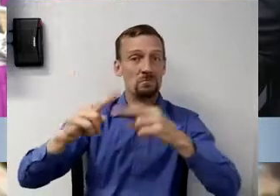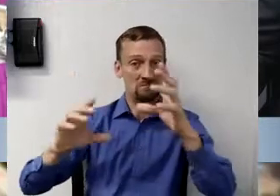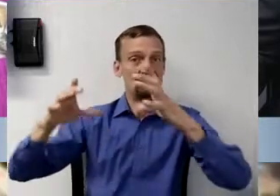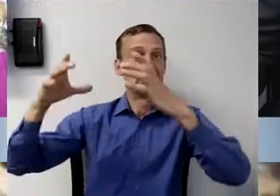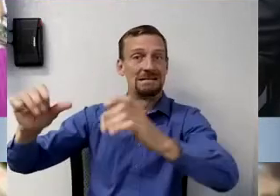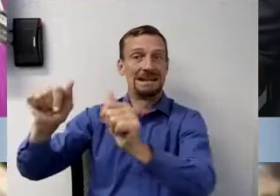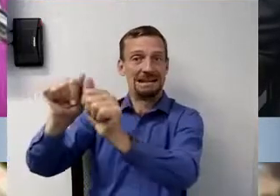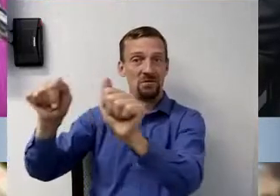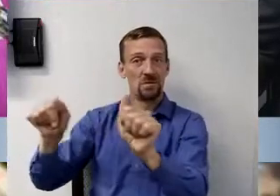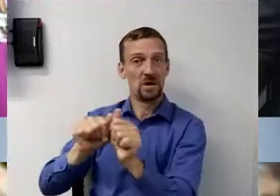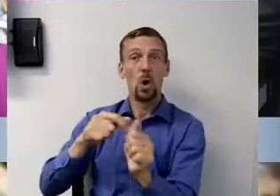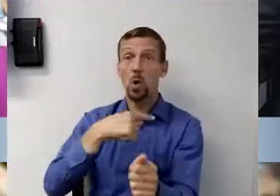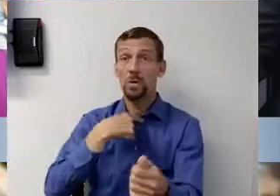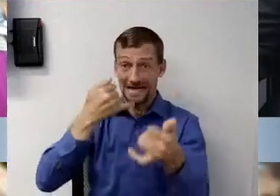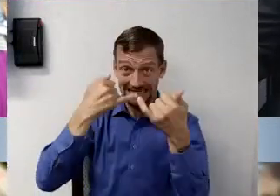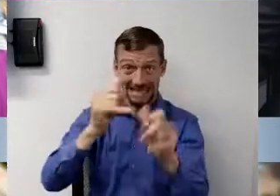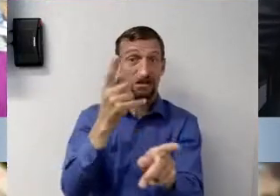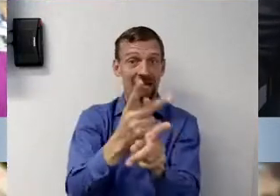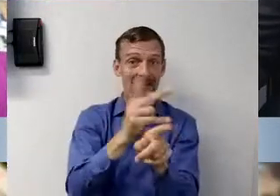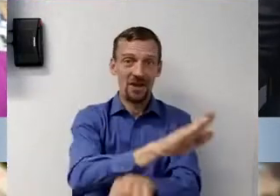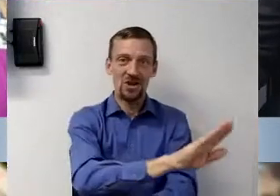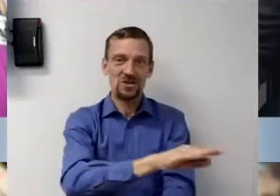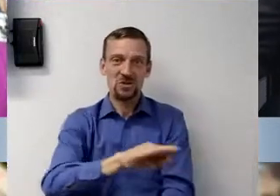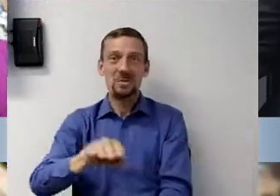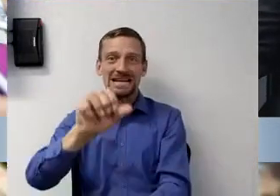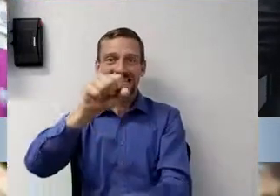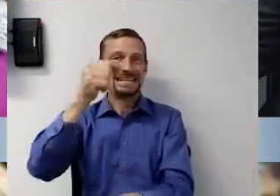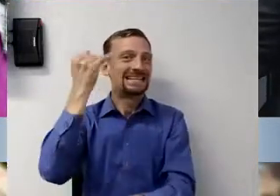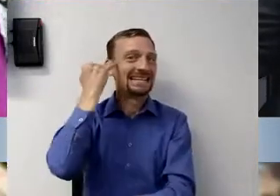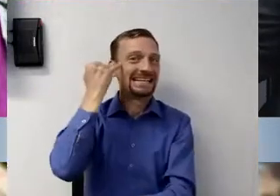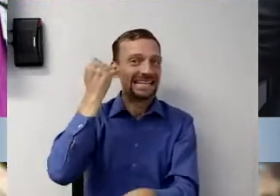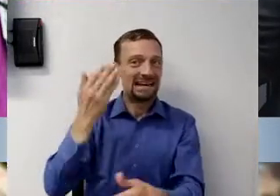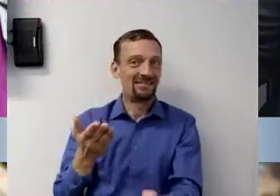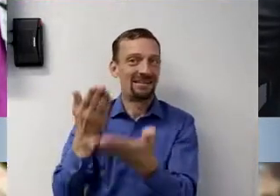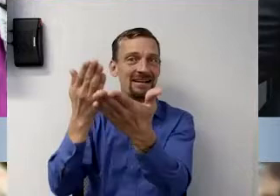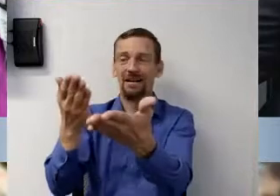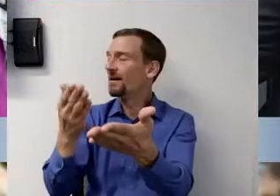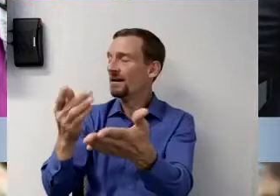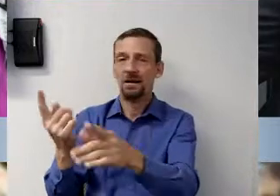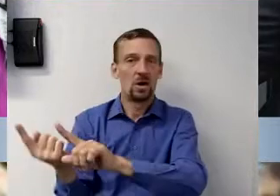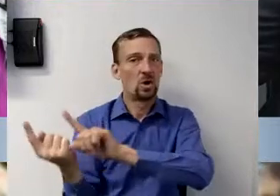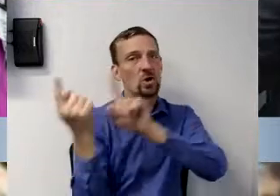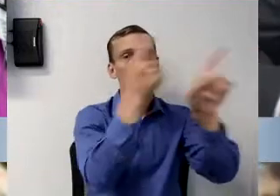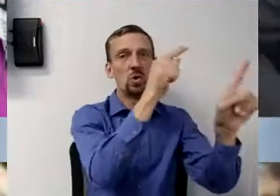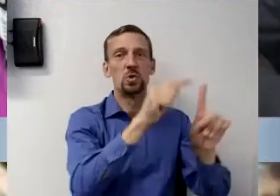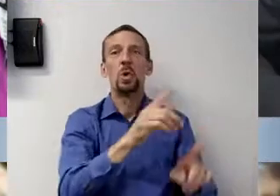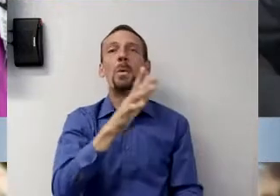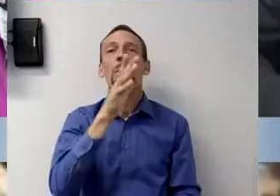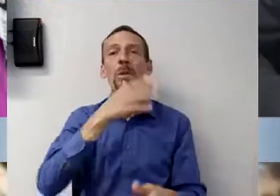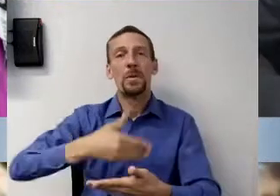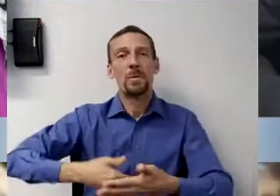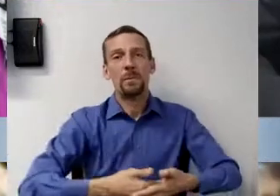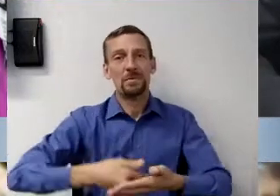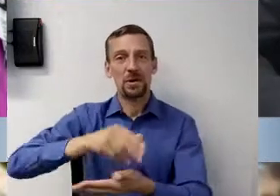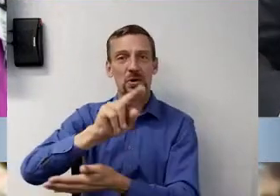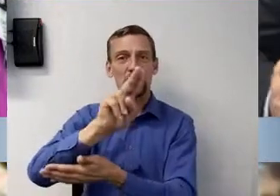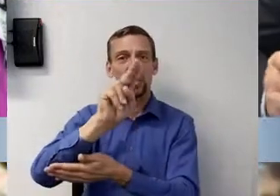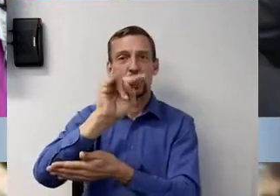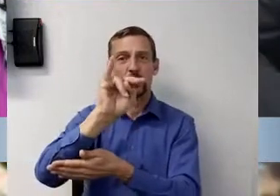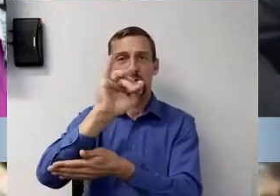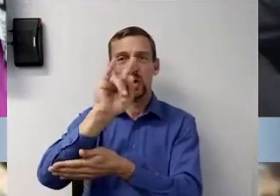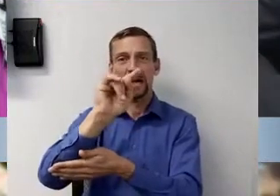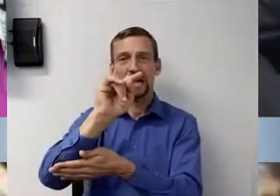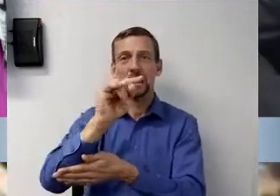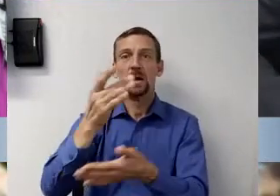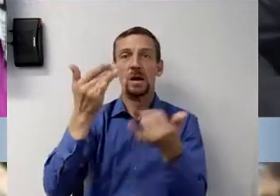of children, but they are now, if they need to be admitted, they're being admitted onto the mother-baby unit. In terms